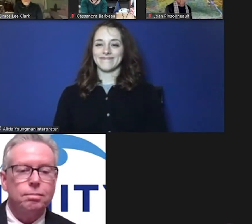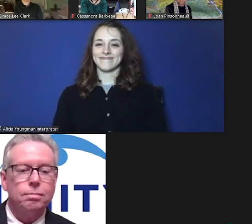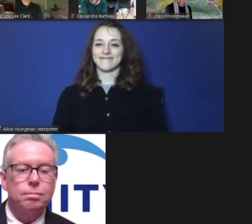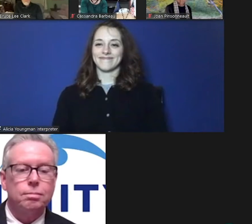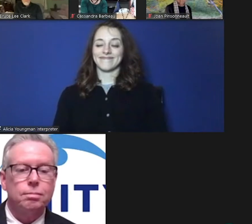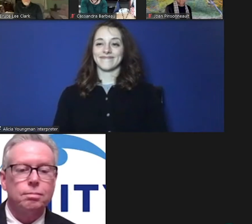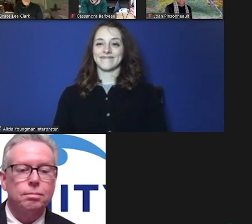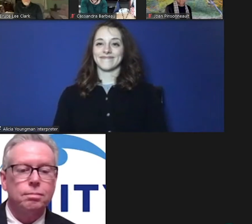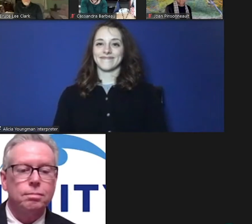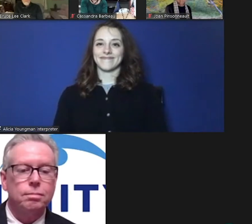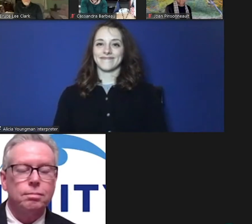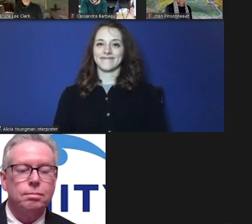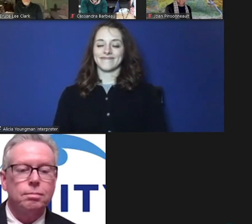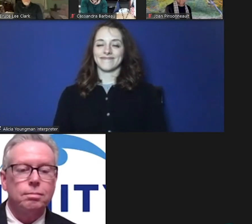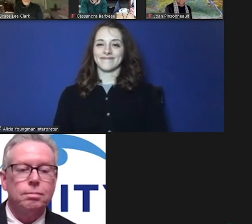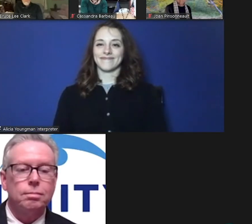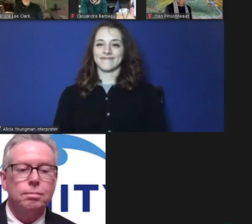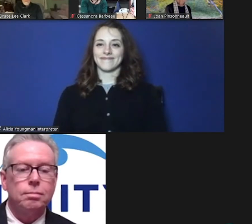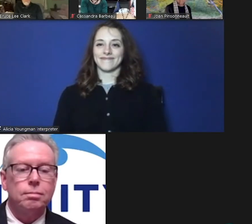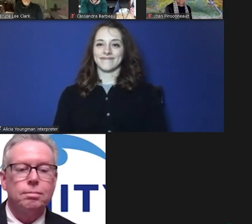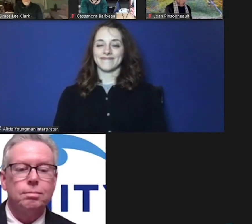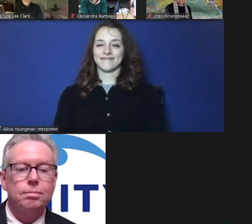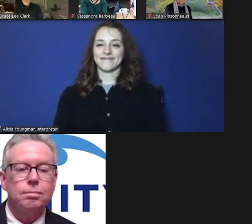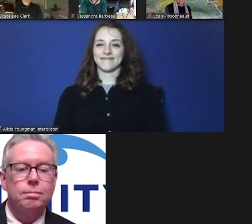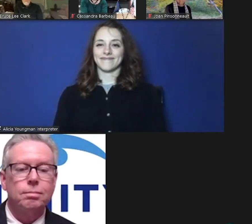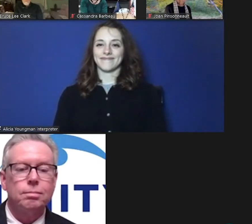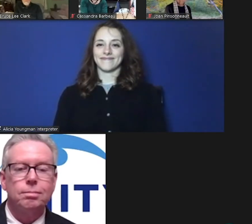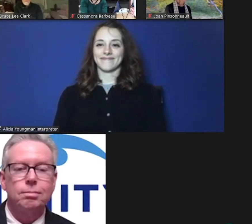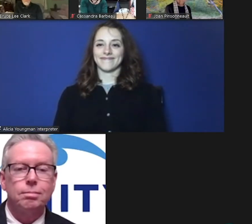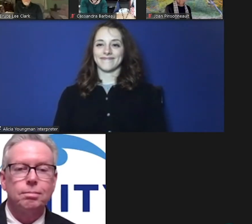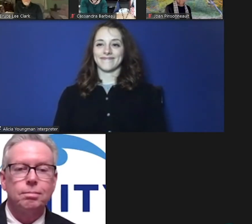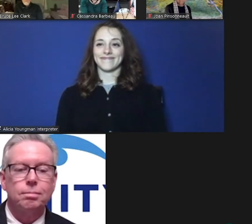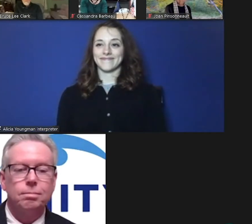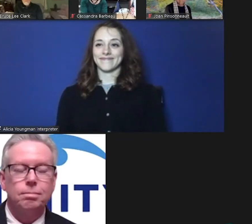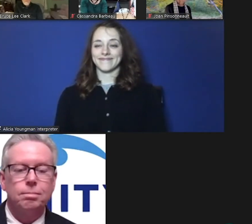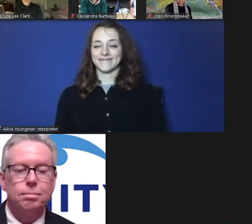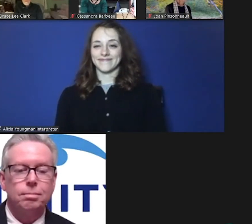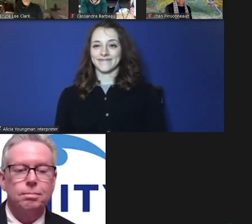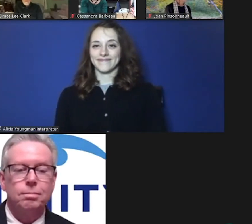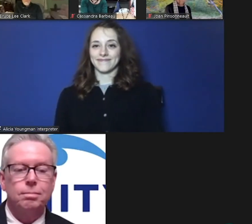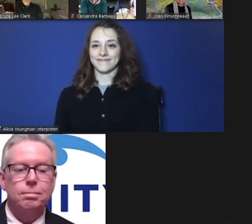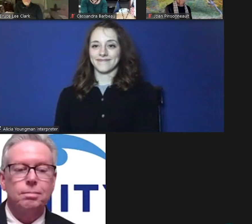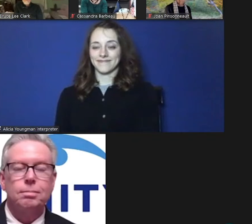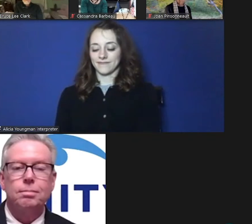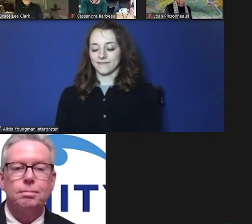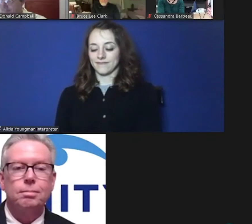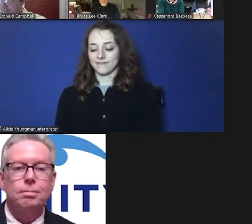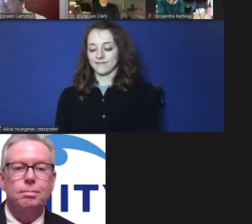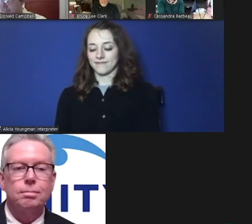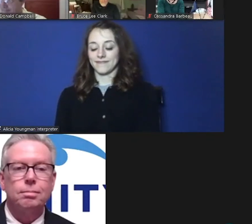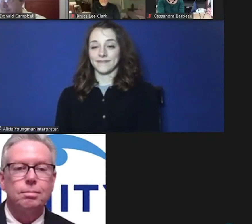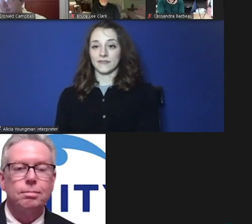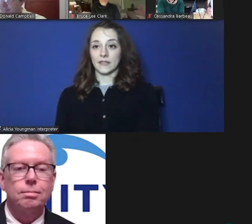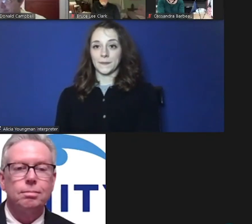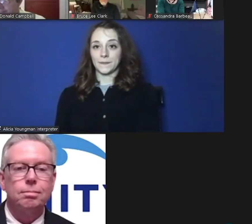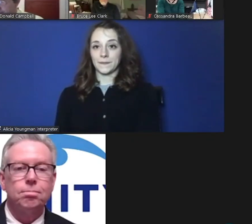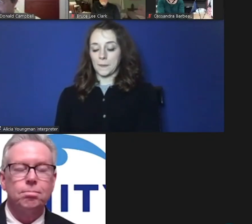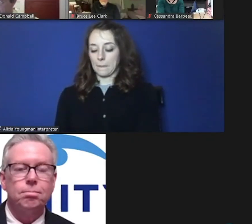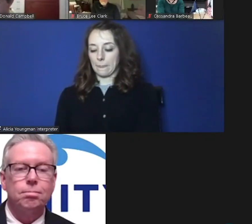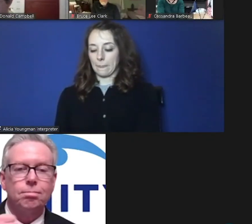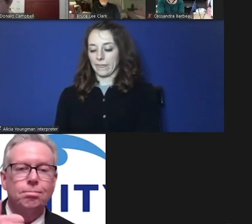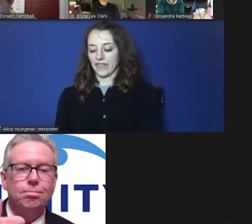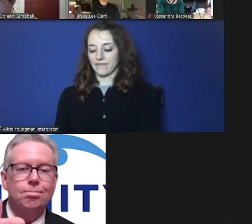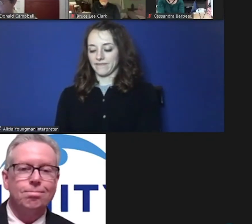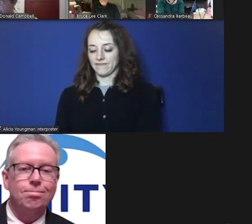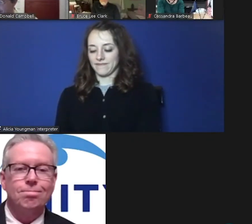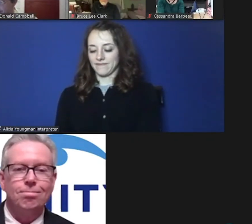just highlight me so I can switch out with Alicia as the interpreter, that would be super. Thank you. Tom, if you can hold just for 1 minute